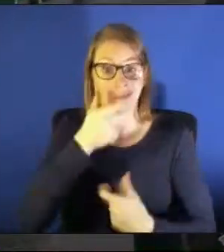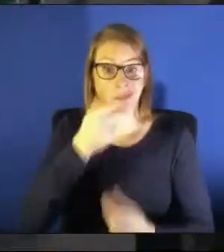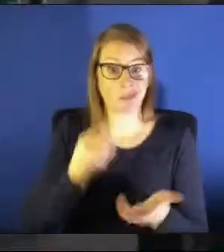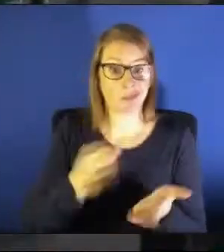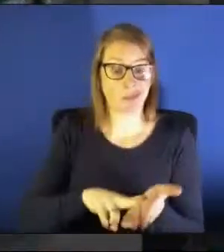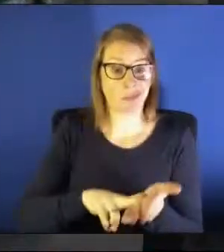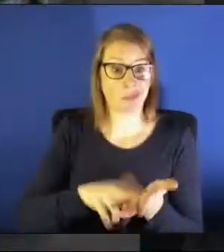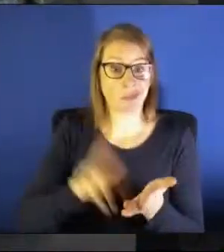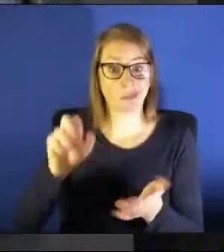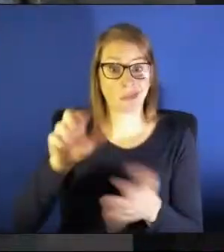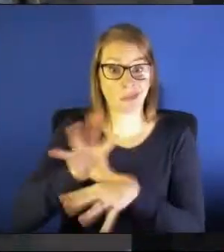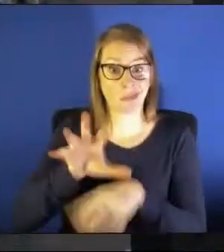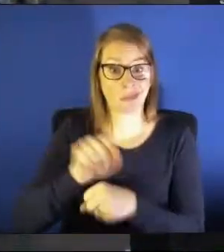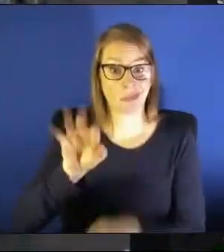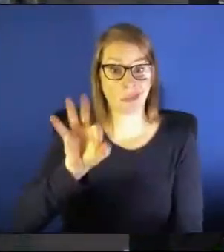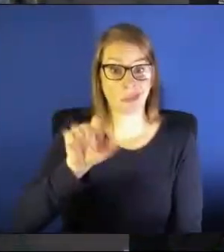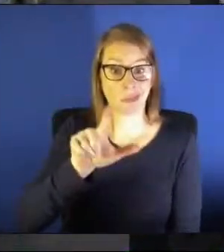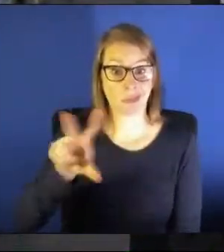call at